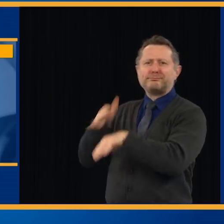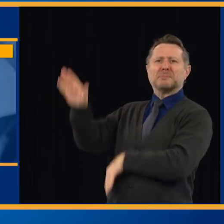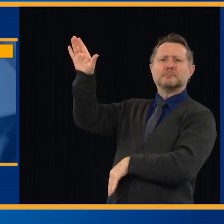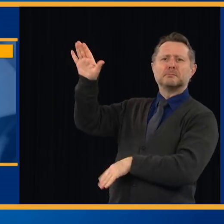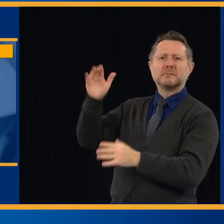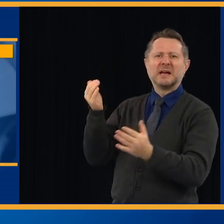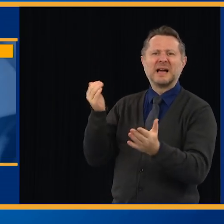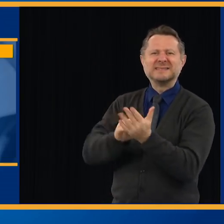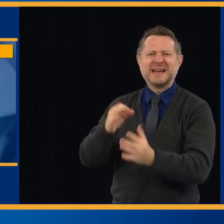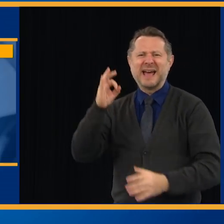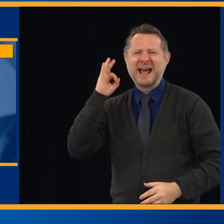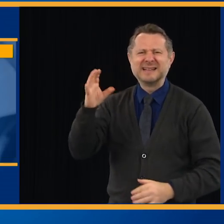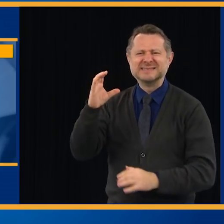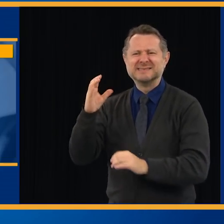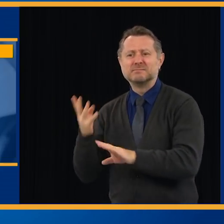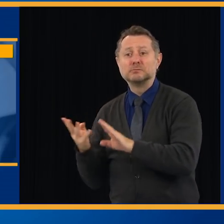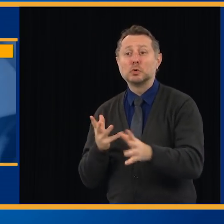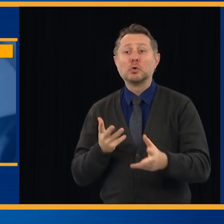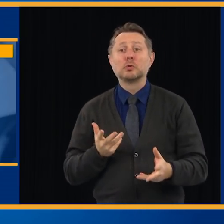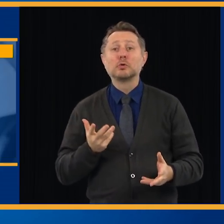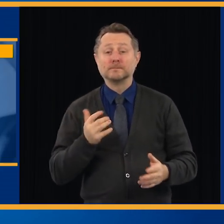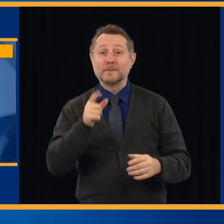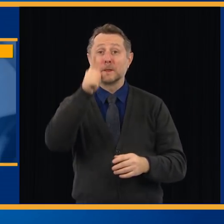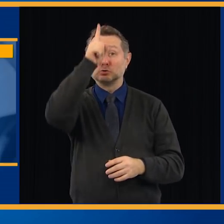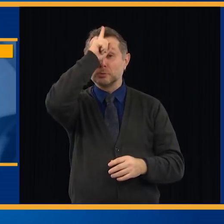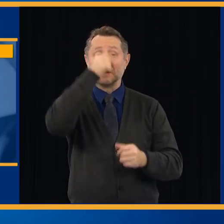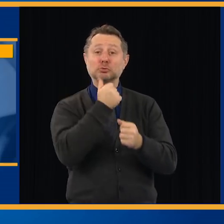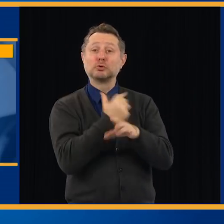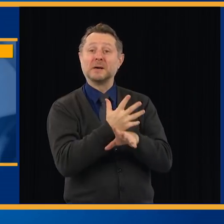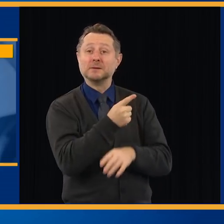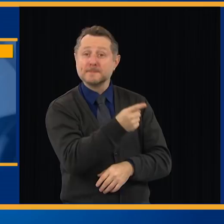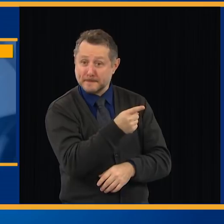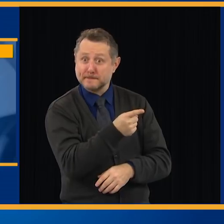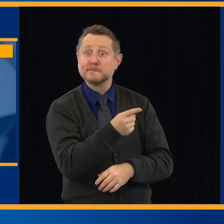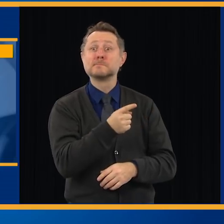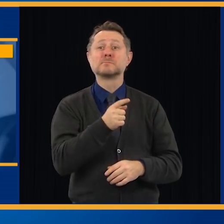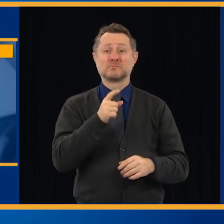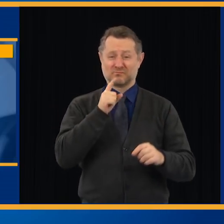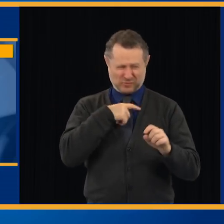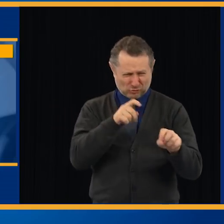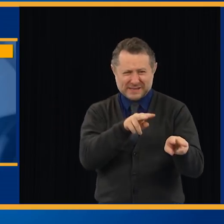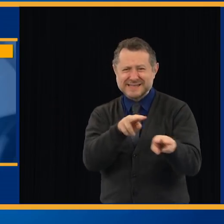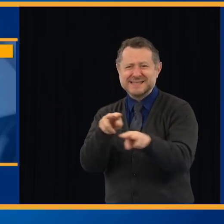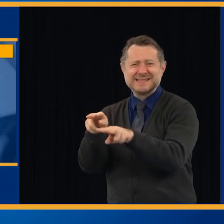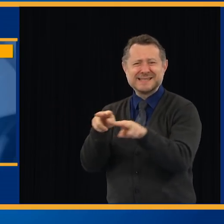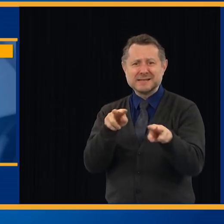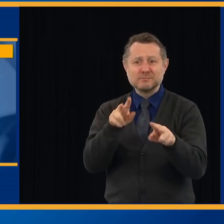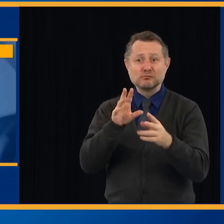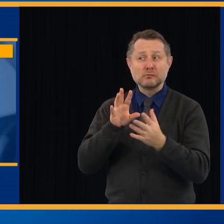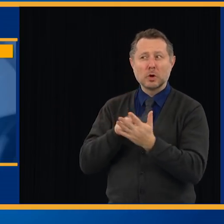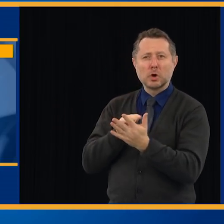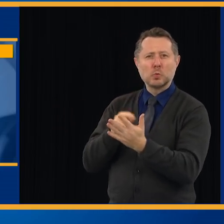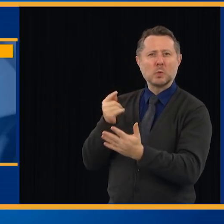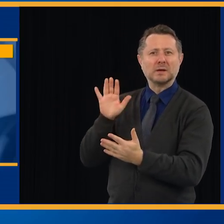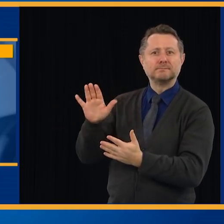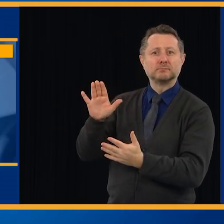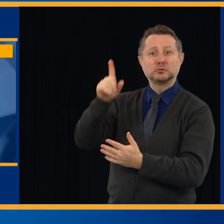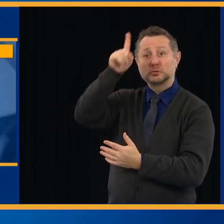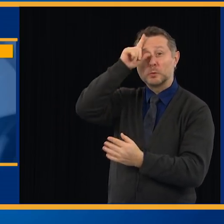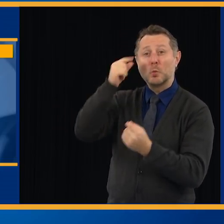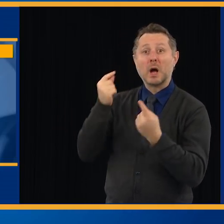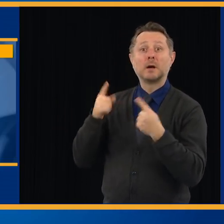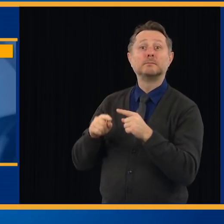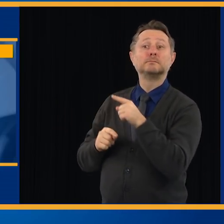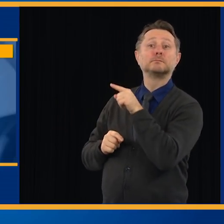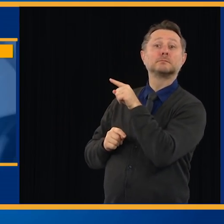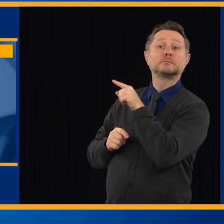Germany is a situation that we should also watch and learn from. They relaxed and